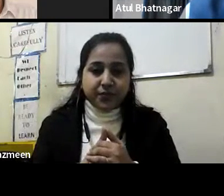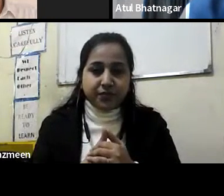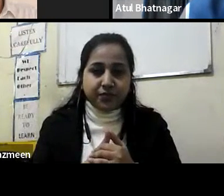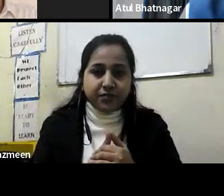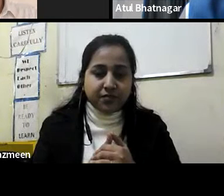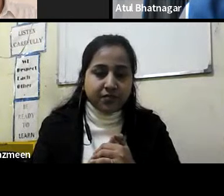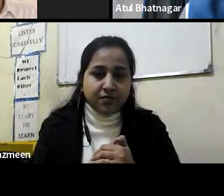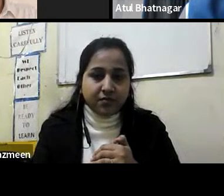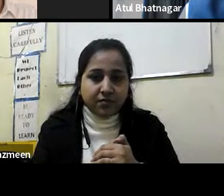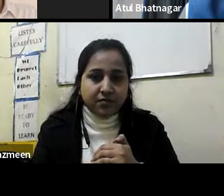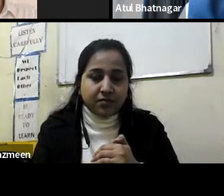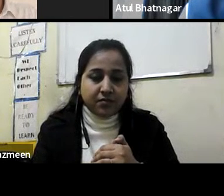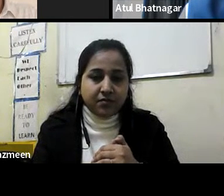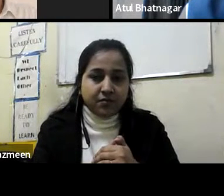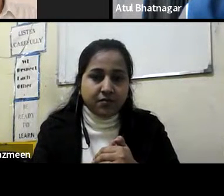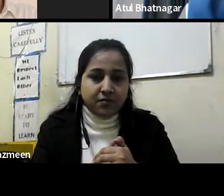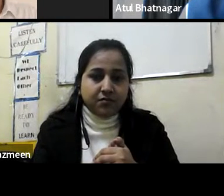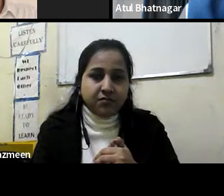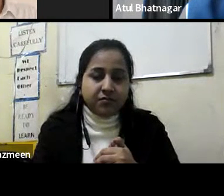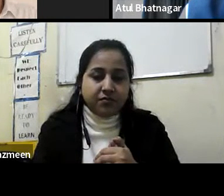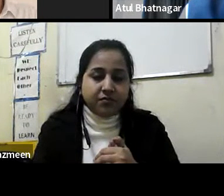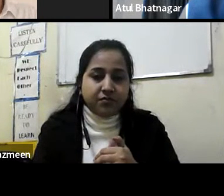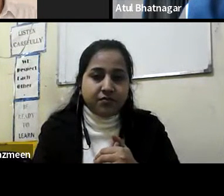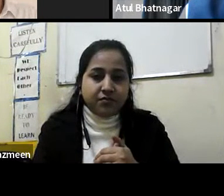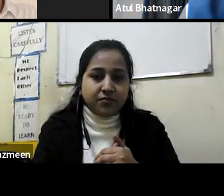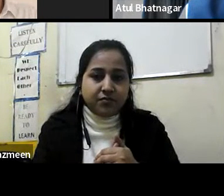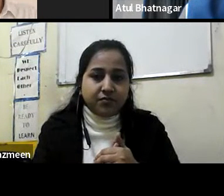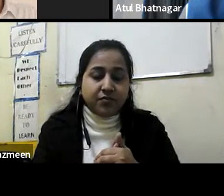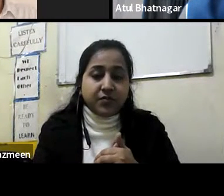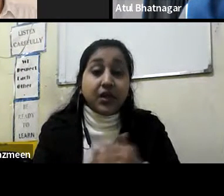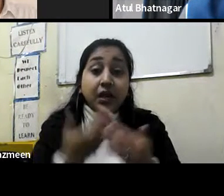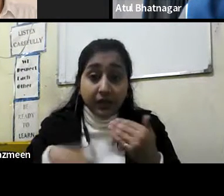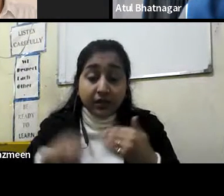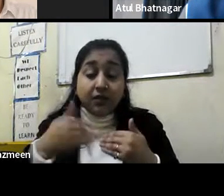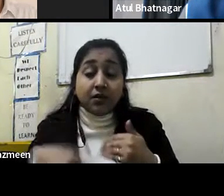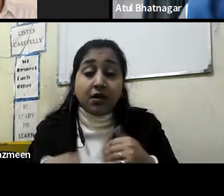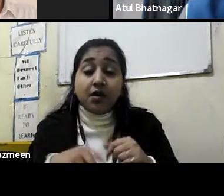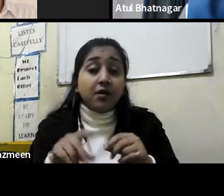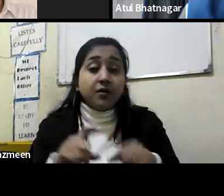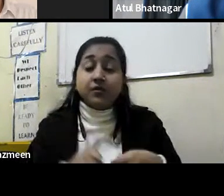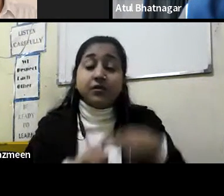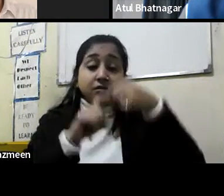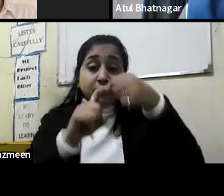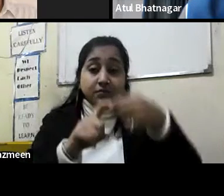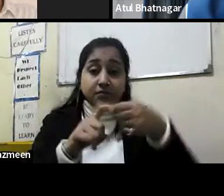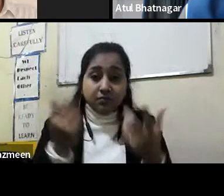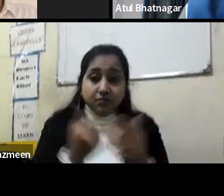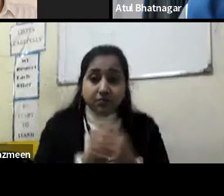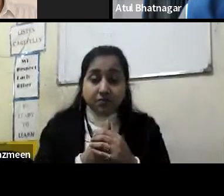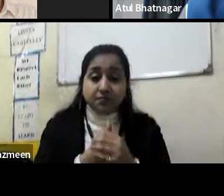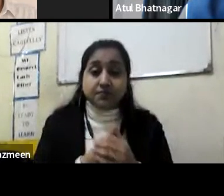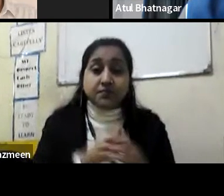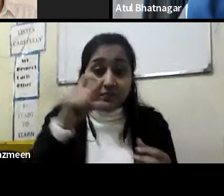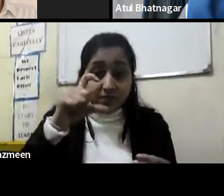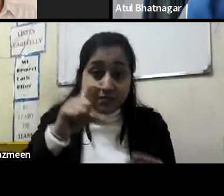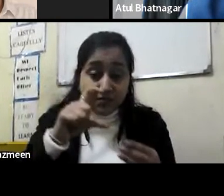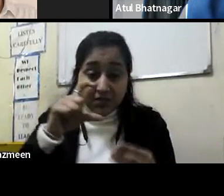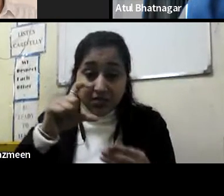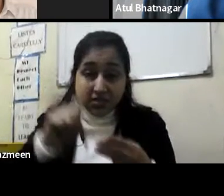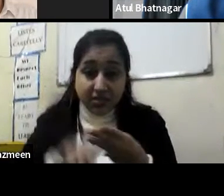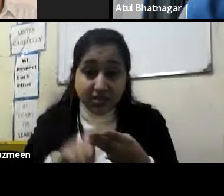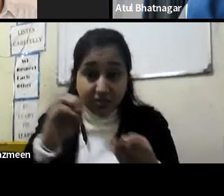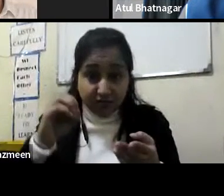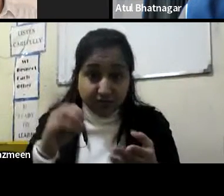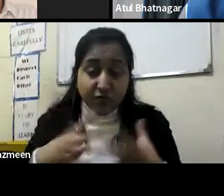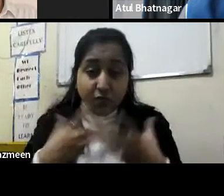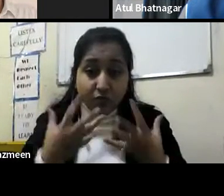for. And before kind of I move on to that question of what it takes to become a CEO, of course I have some perspectives